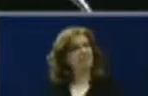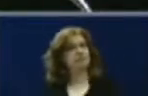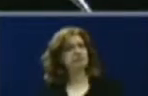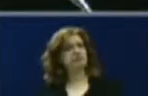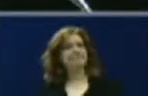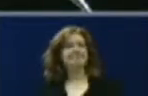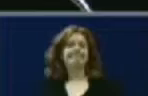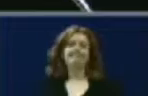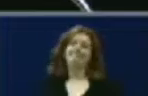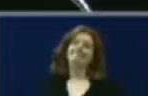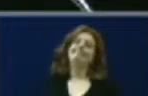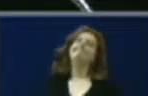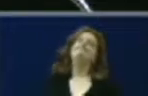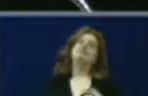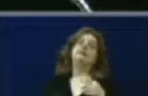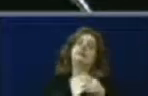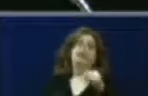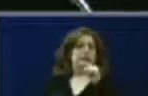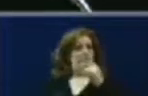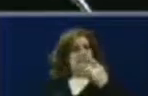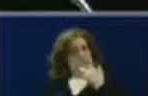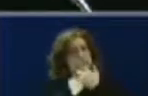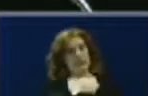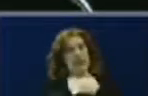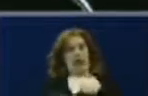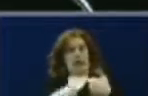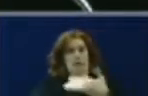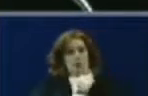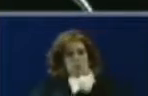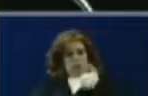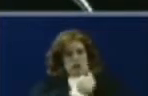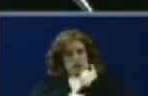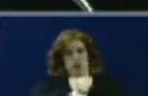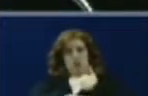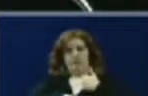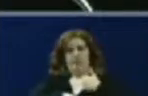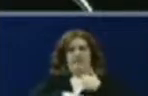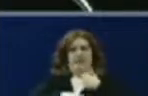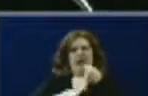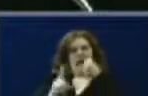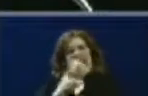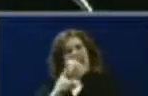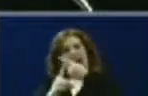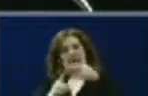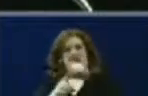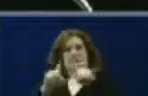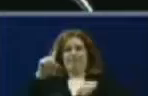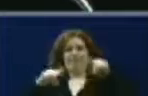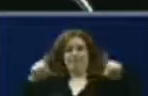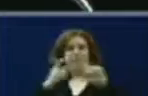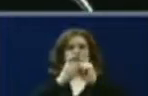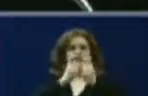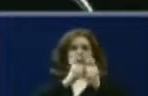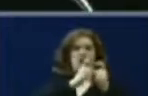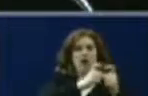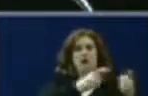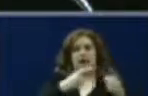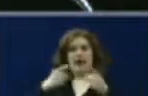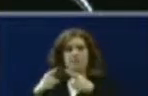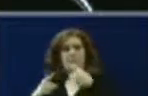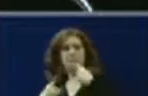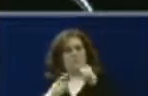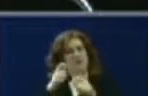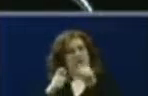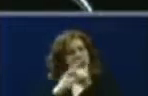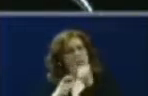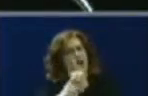Unfortunately, I was accused of attacking a cocoon of change, which unfortunately I feel is an accurate description,